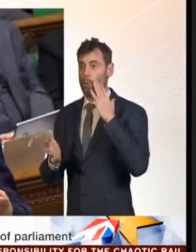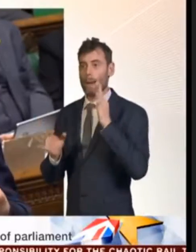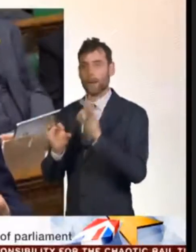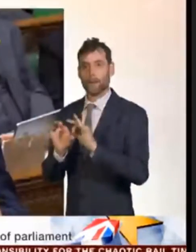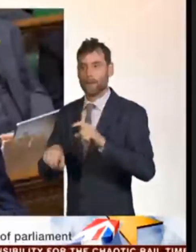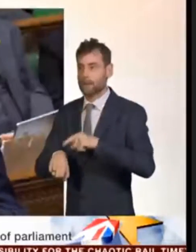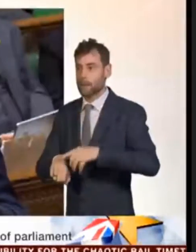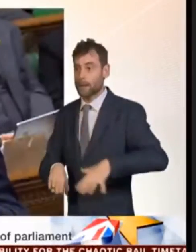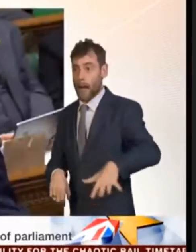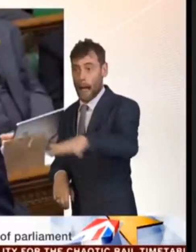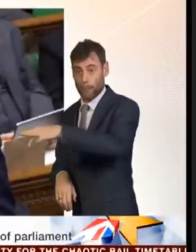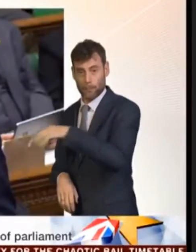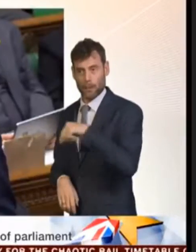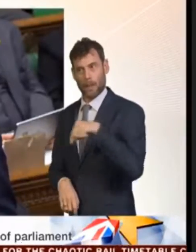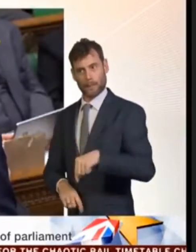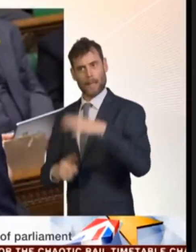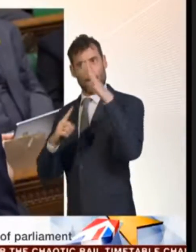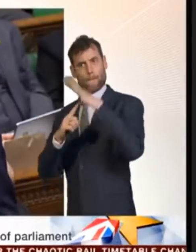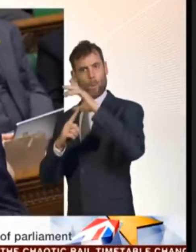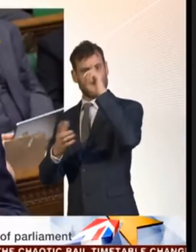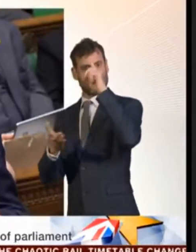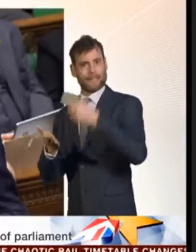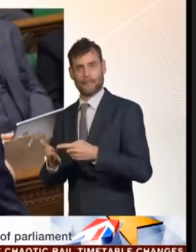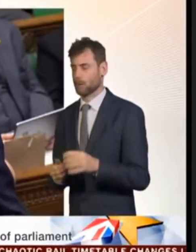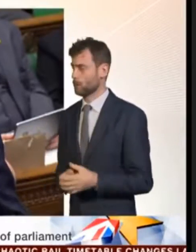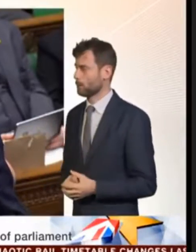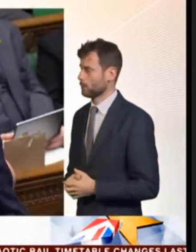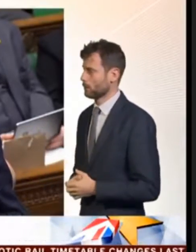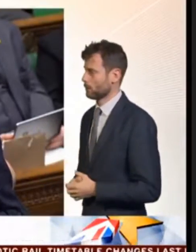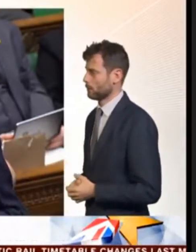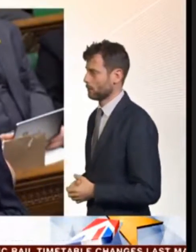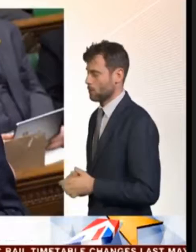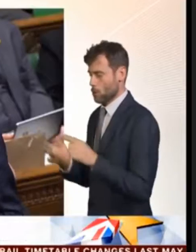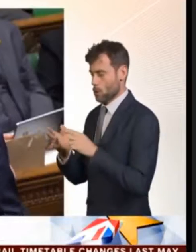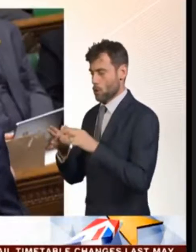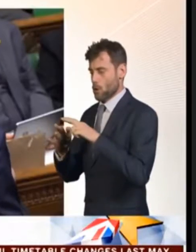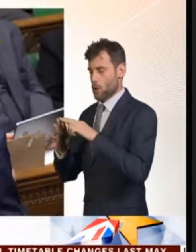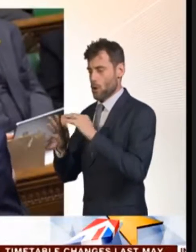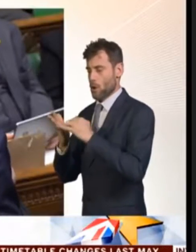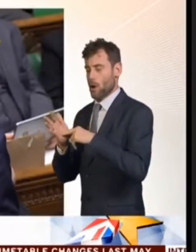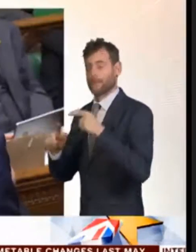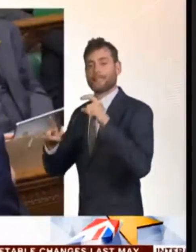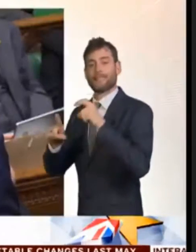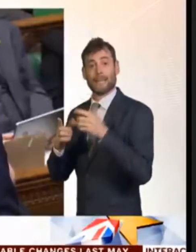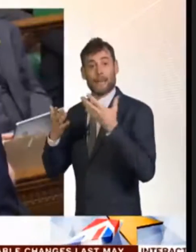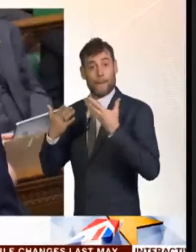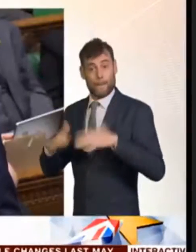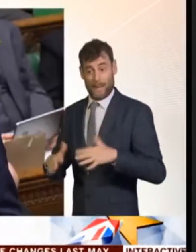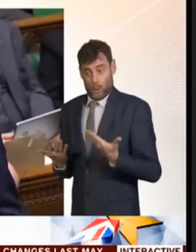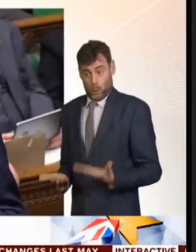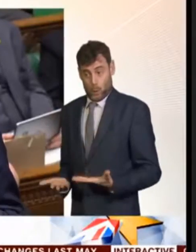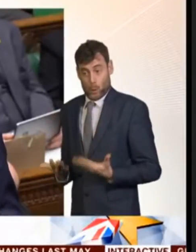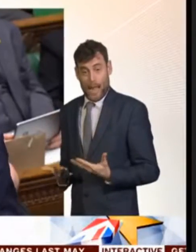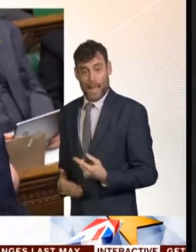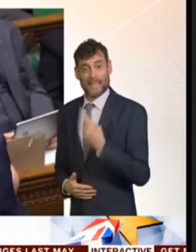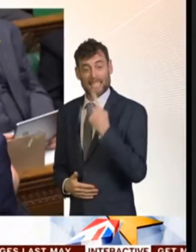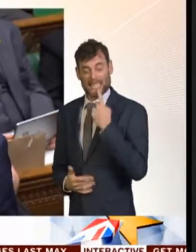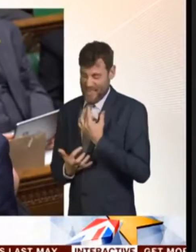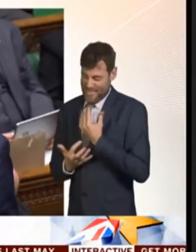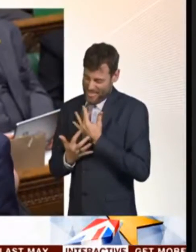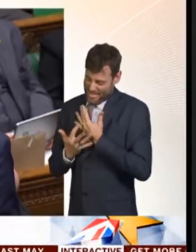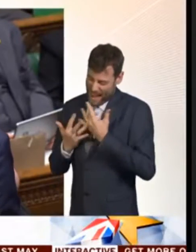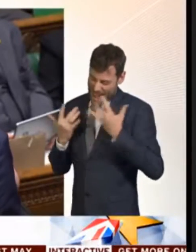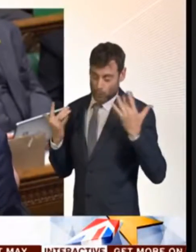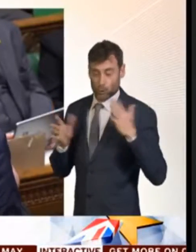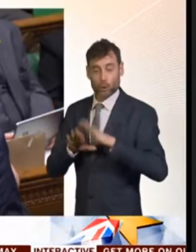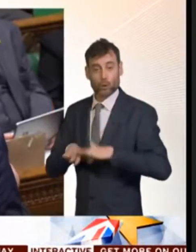also, Ofsted has described the government's treatment of thousands of vulnerable school children in England as a national scandal. We have a major investigation